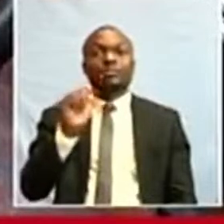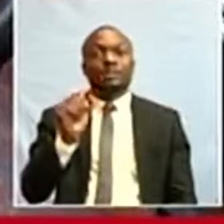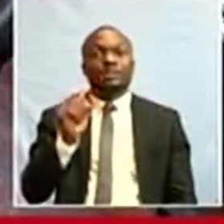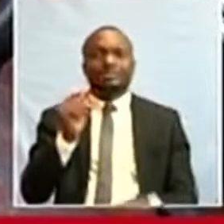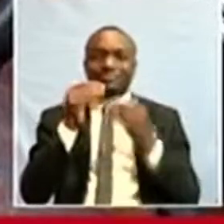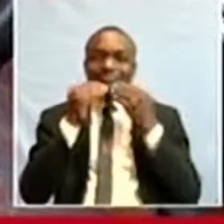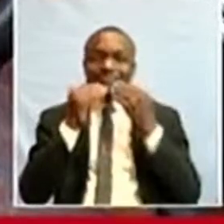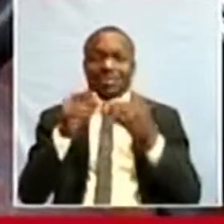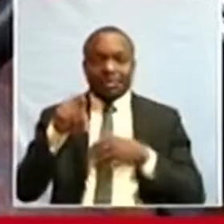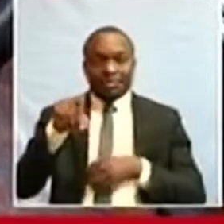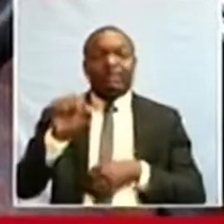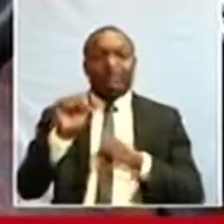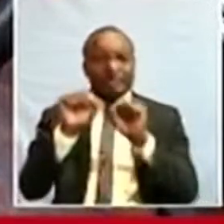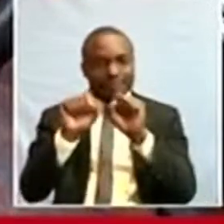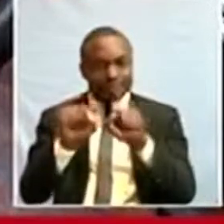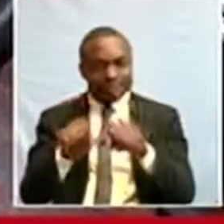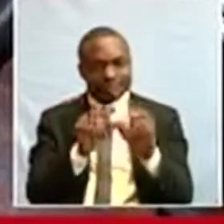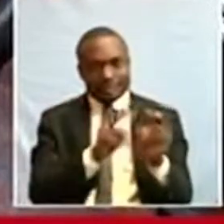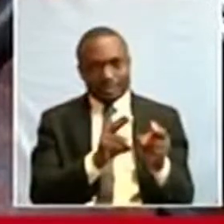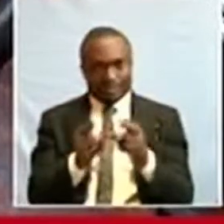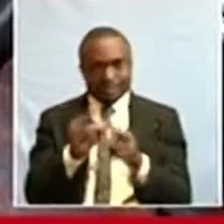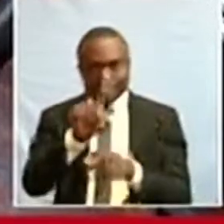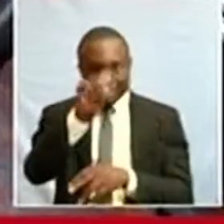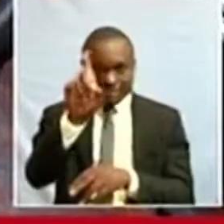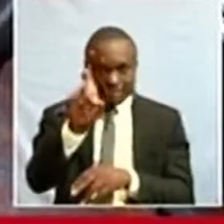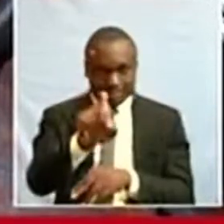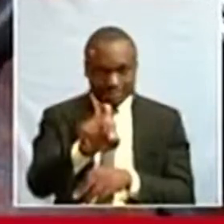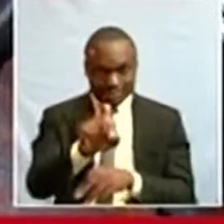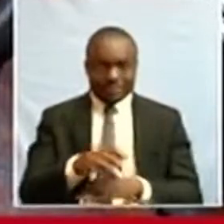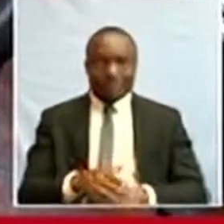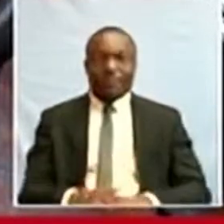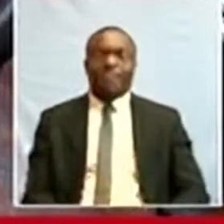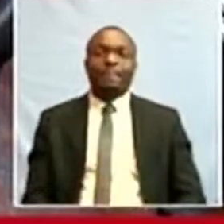Thank you. PS, you can proceed with that question.